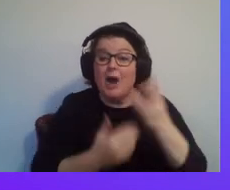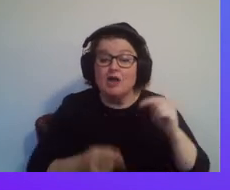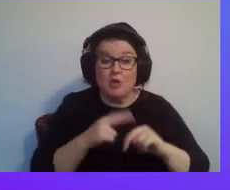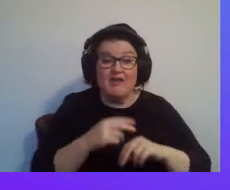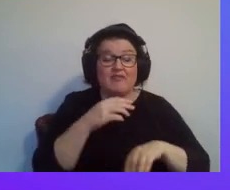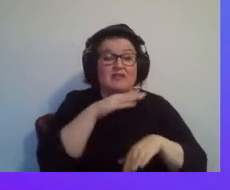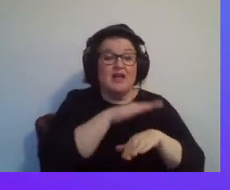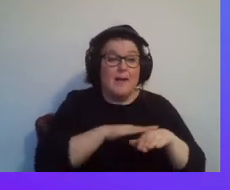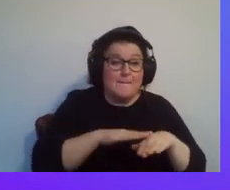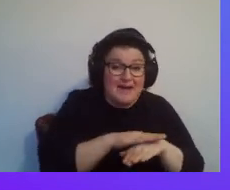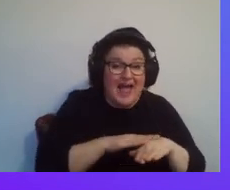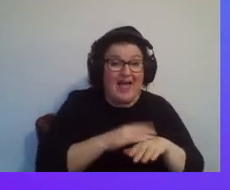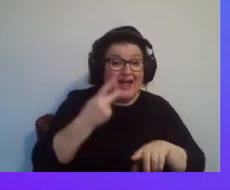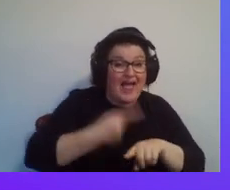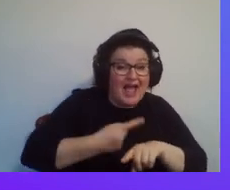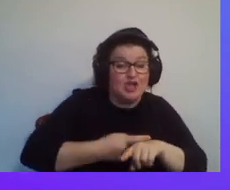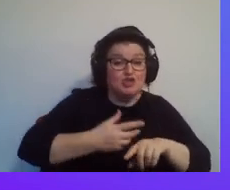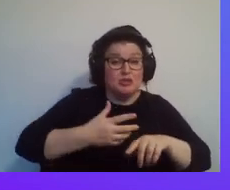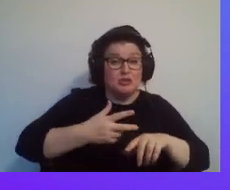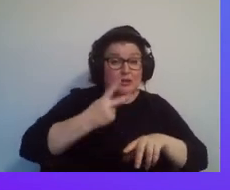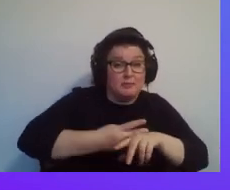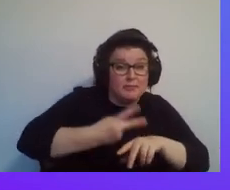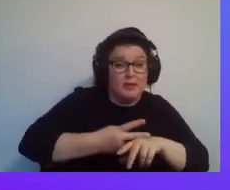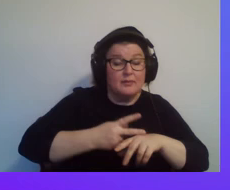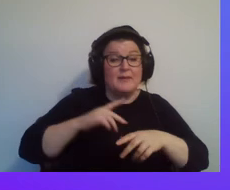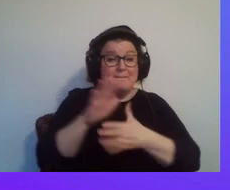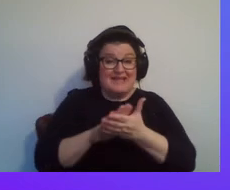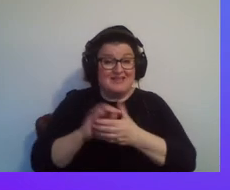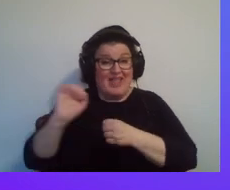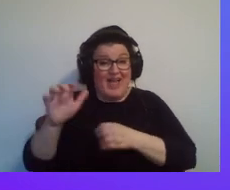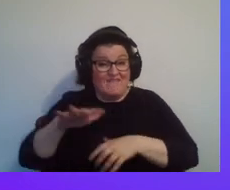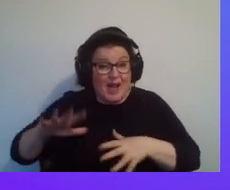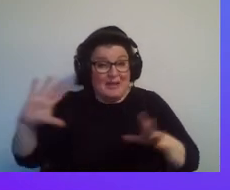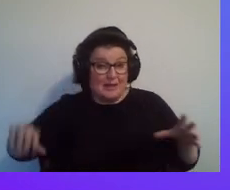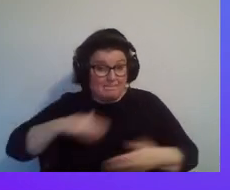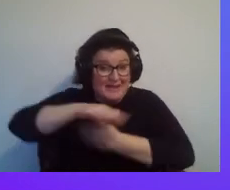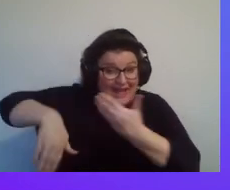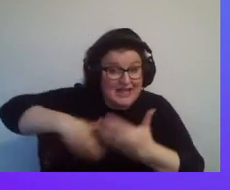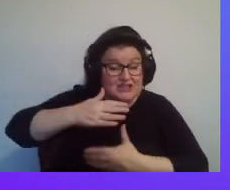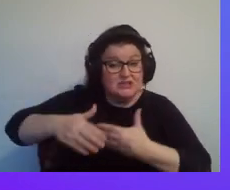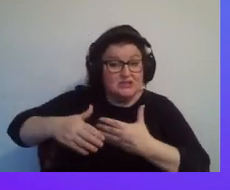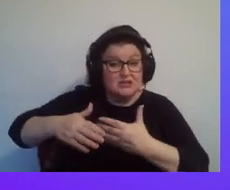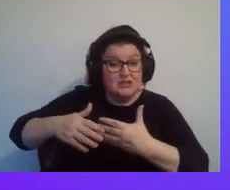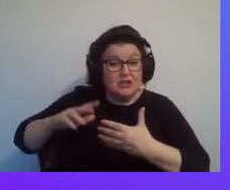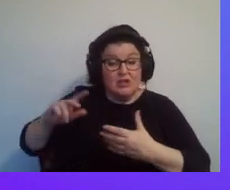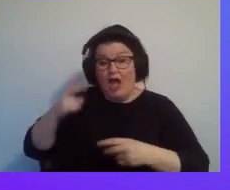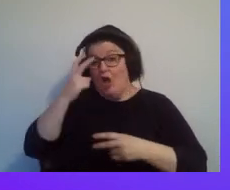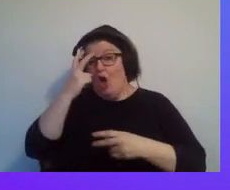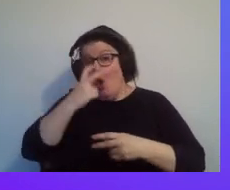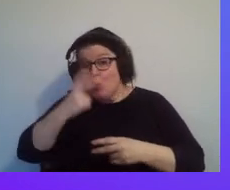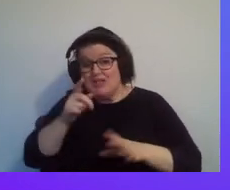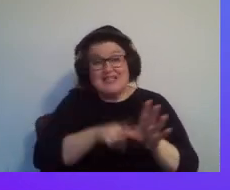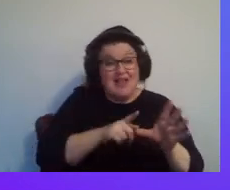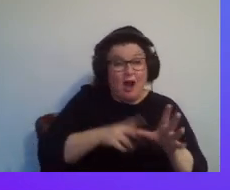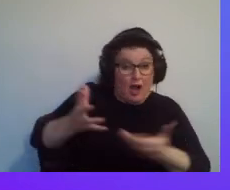ethnic strength, which is intergenerational families, can also be an element of weakness in